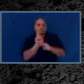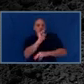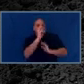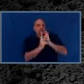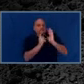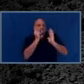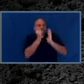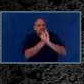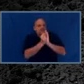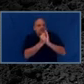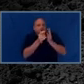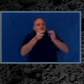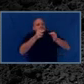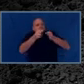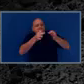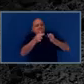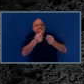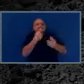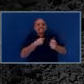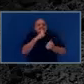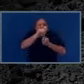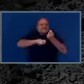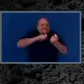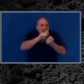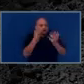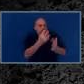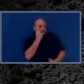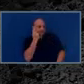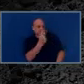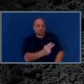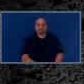walk us through exactly what we're seeing in this amazing video?